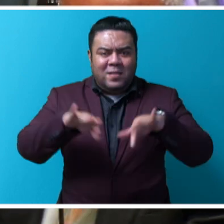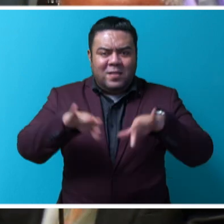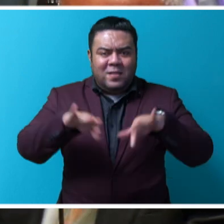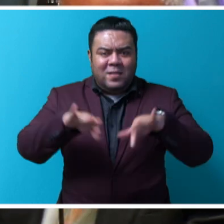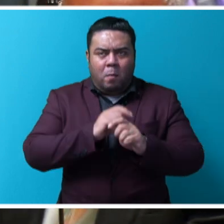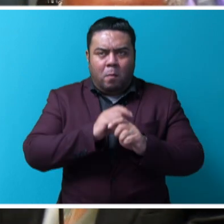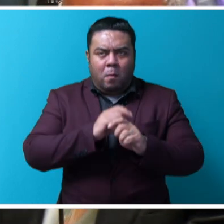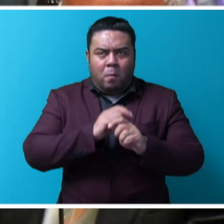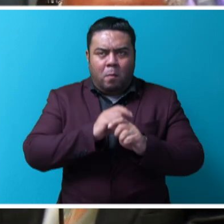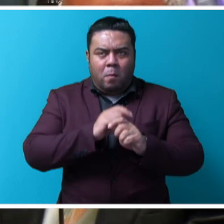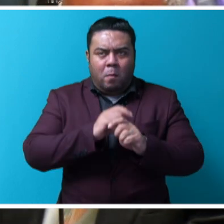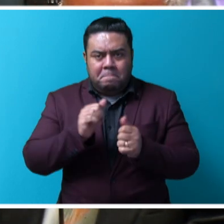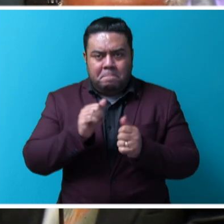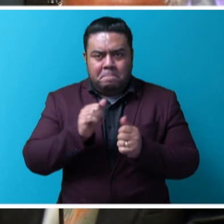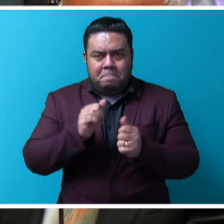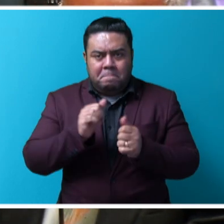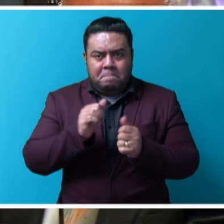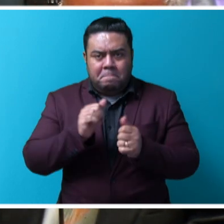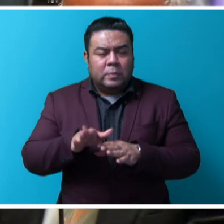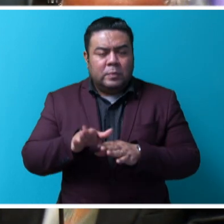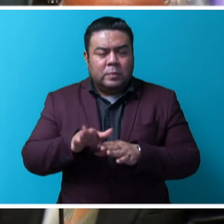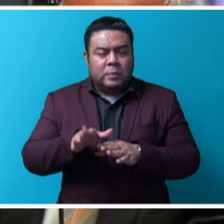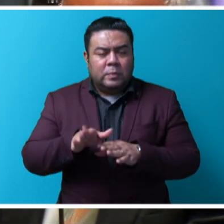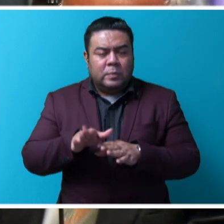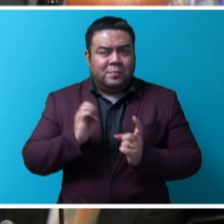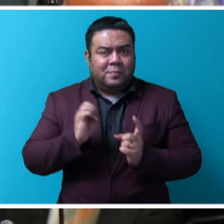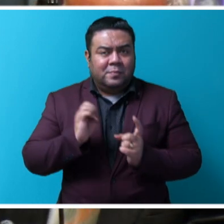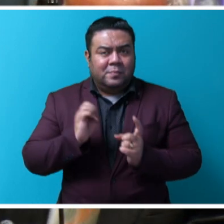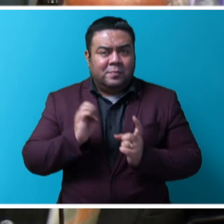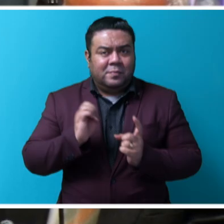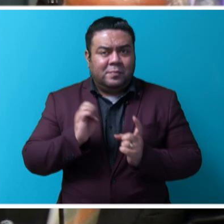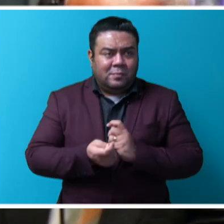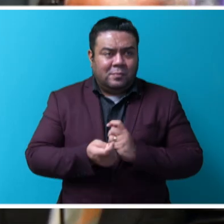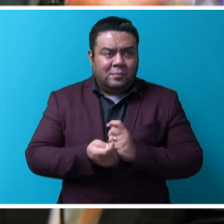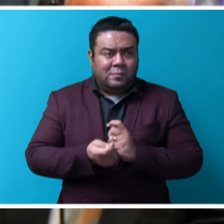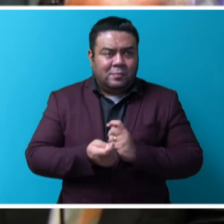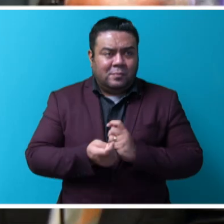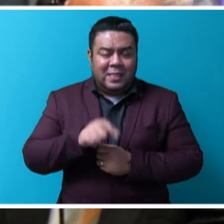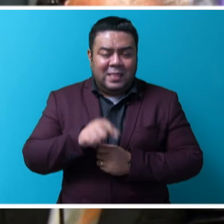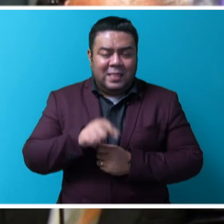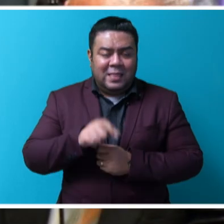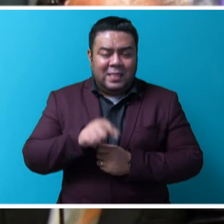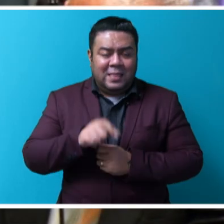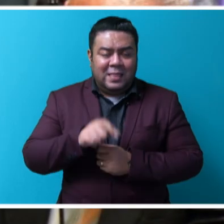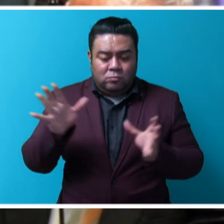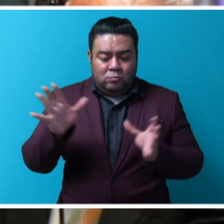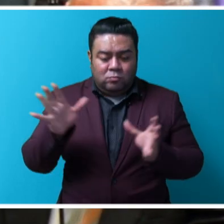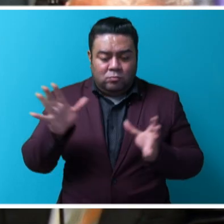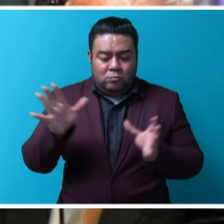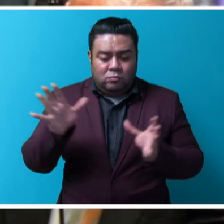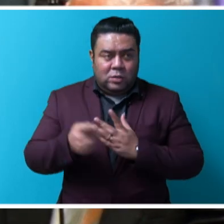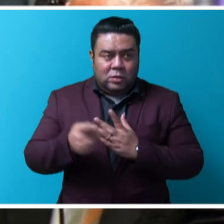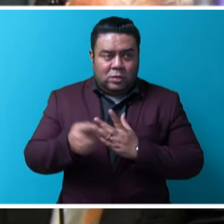which remain an eyesore and pose significant health threats and risks to our community. In partnership with the